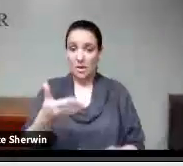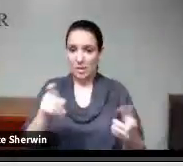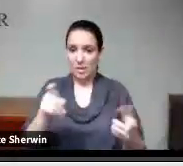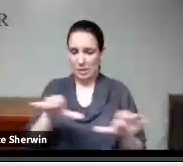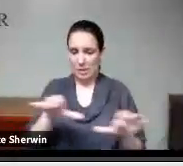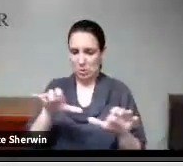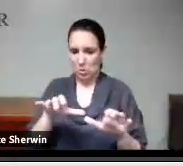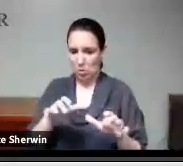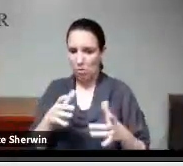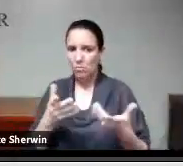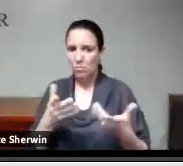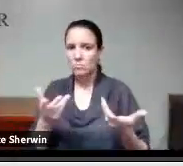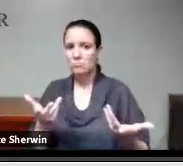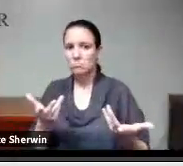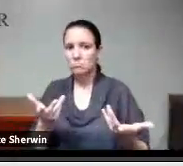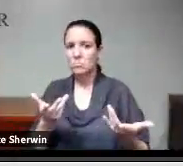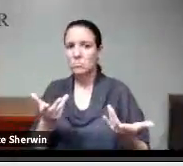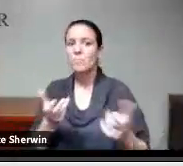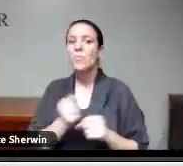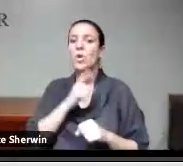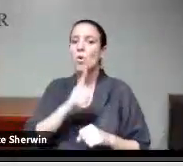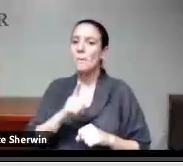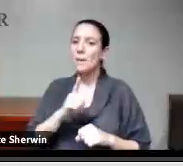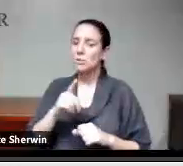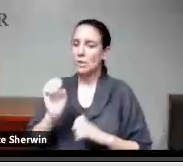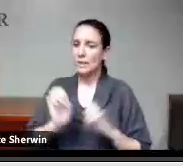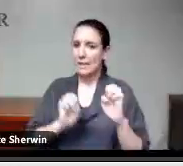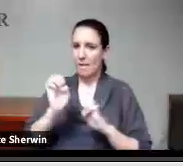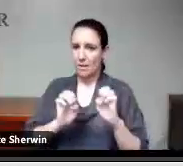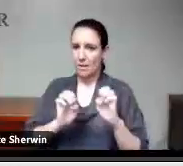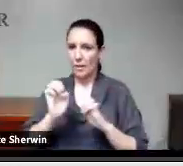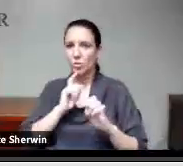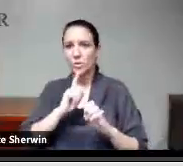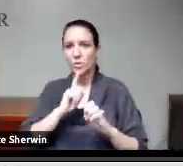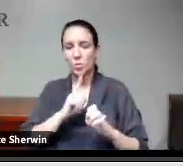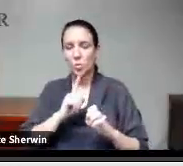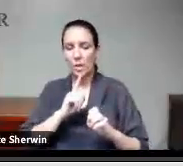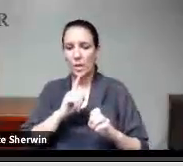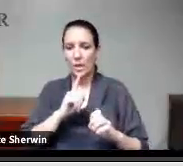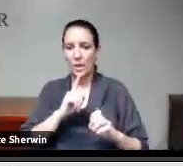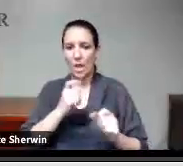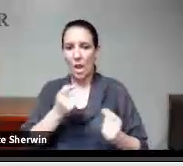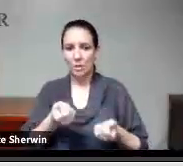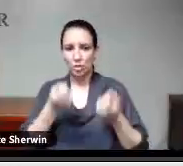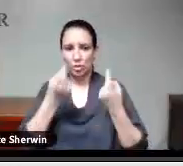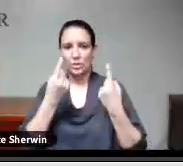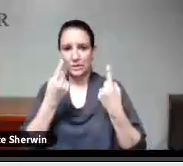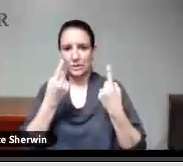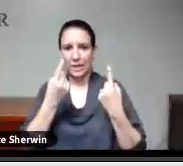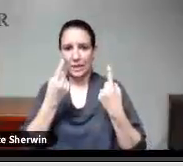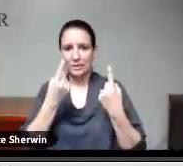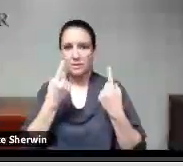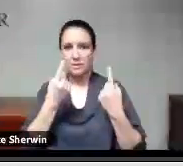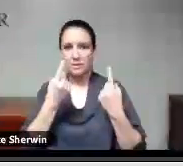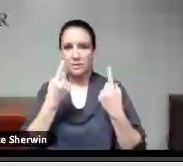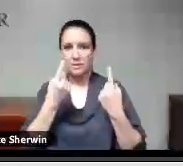make sure that our evaluation is taking into consideration the